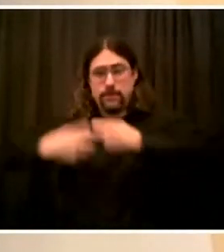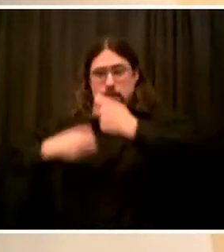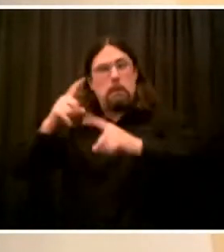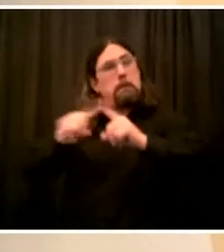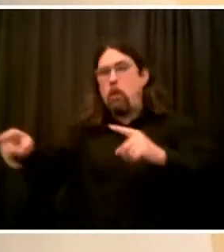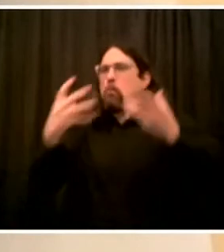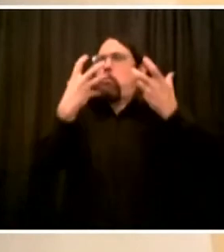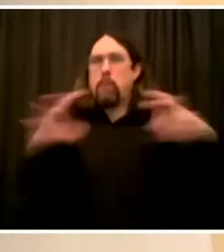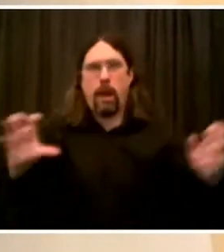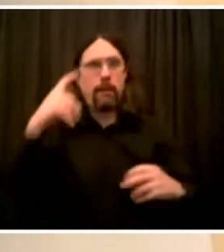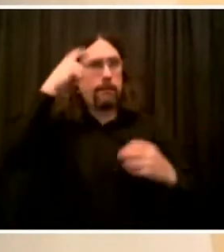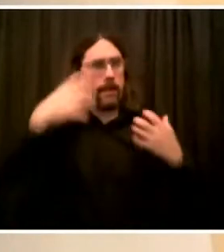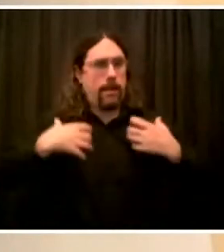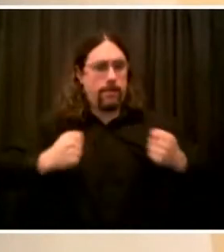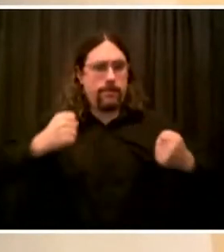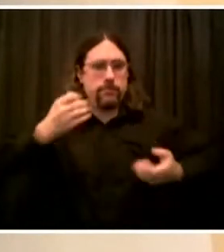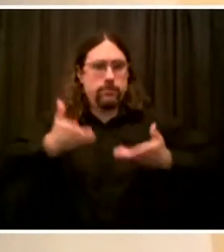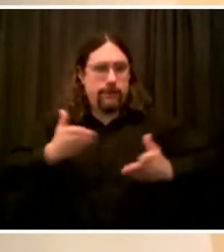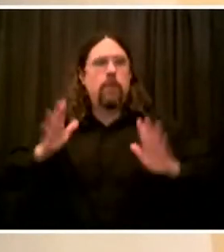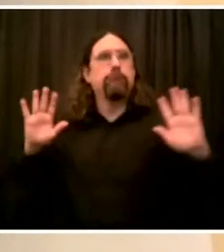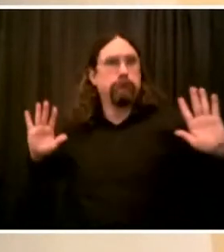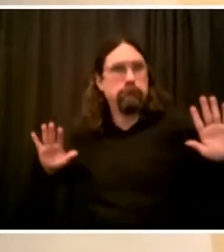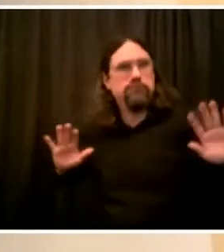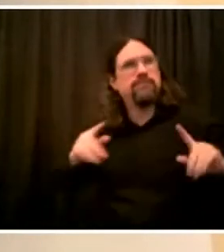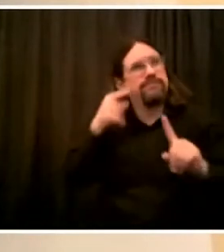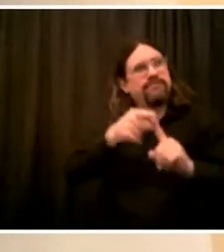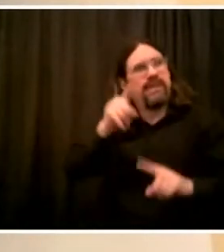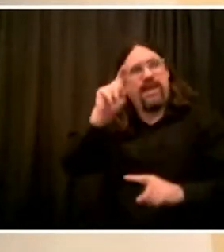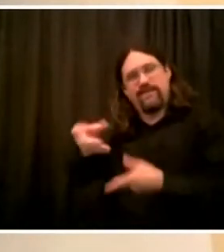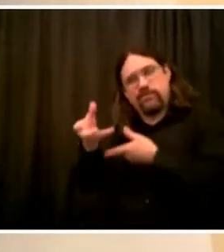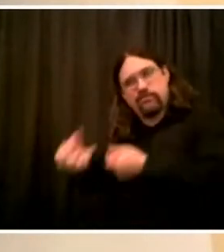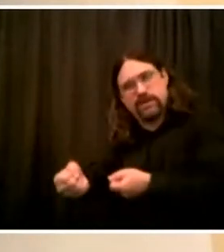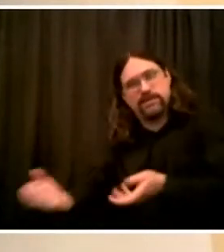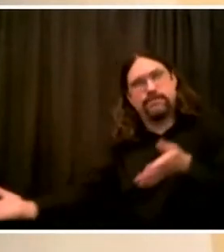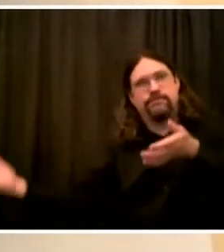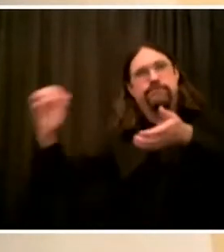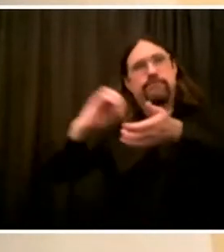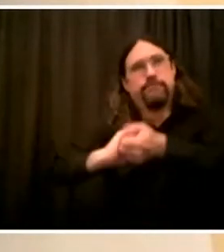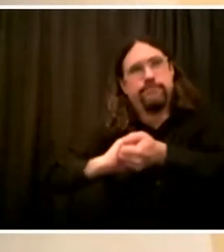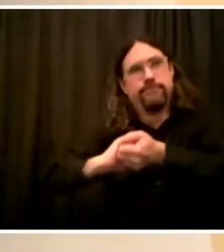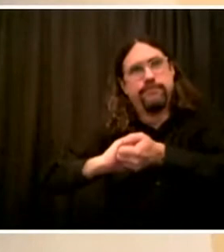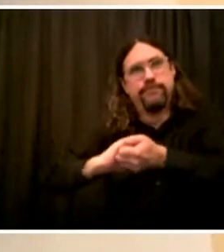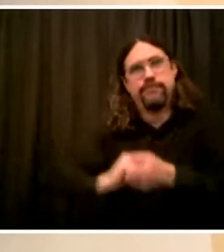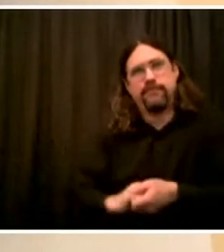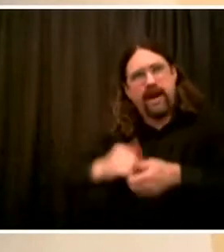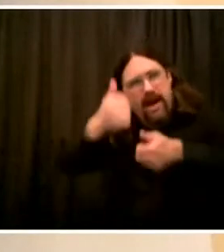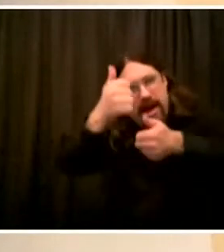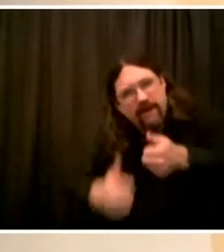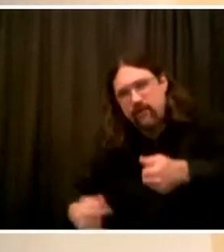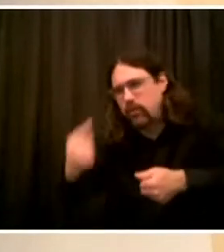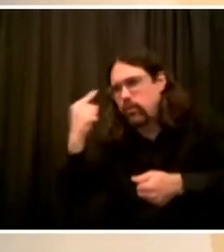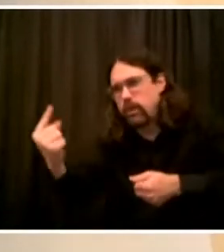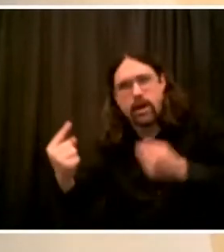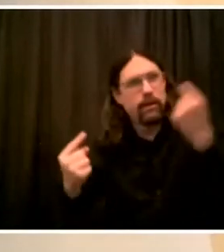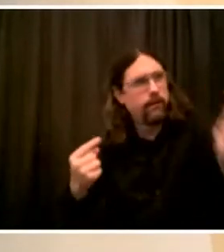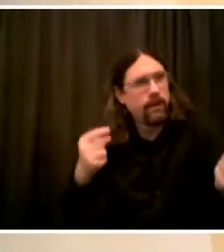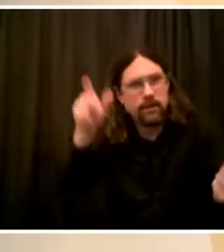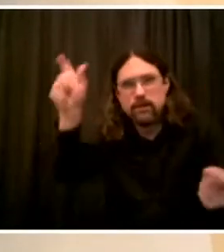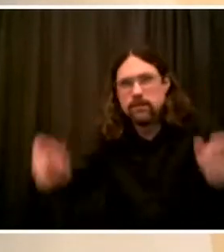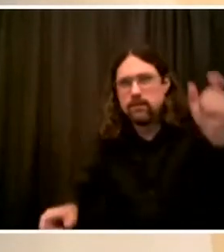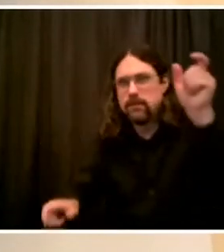off the streets. So it's not a one-size-fits-all. It's a case-by-case. And on a case-by-case basis, we're changing